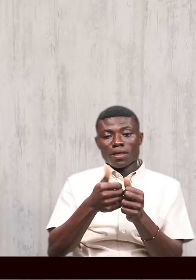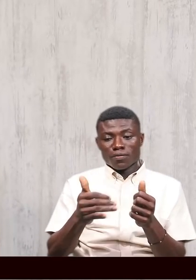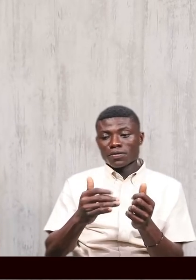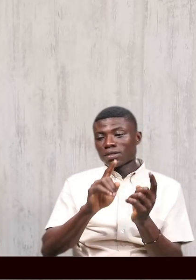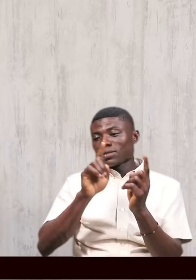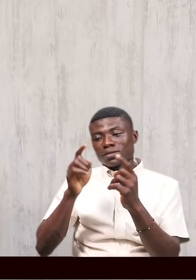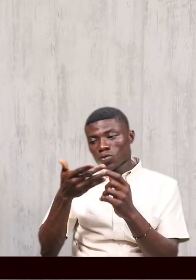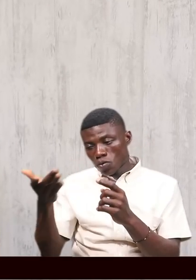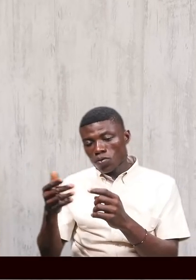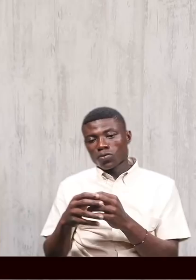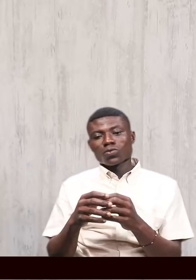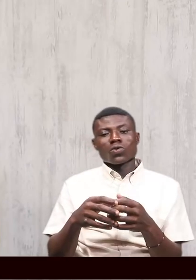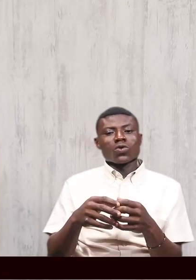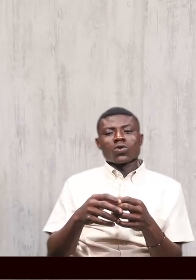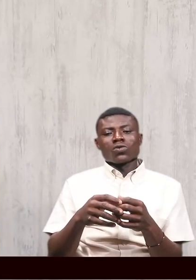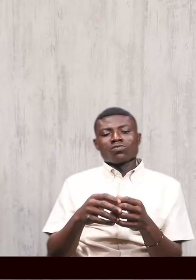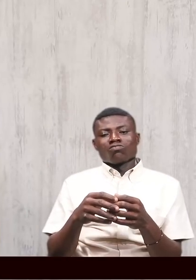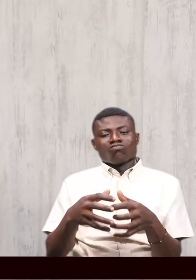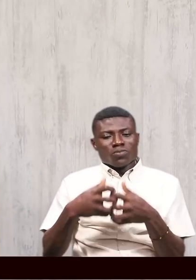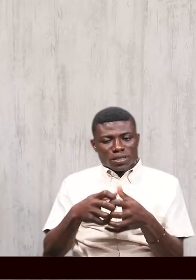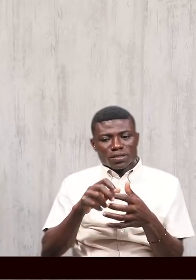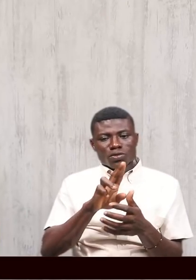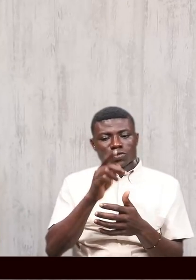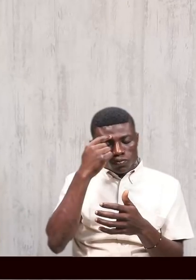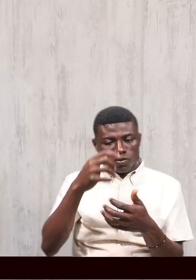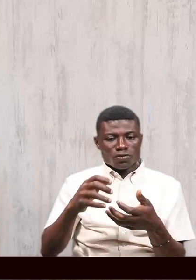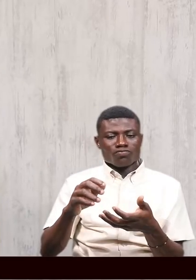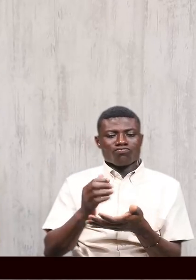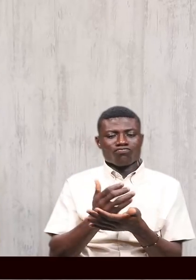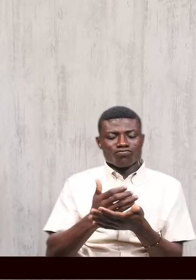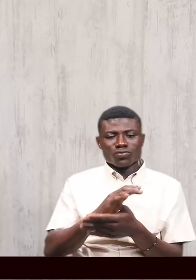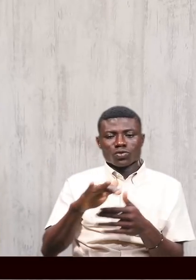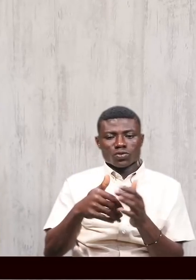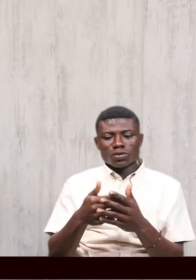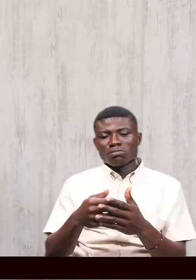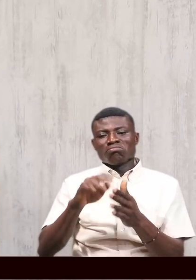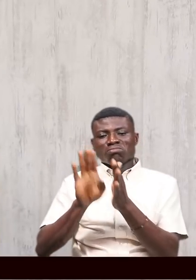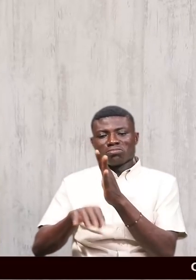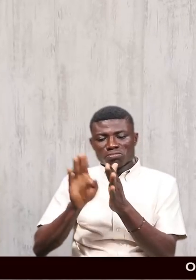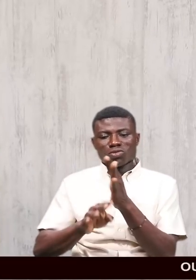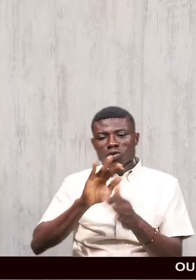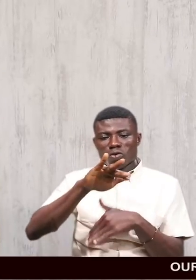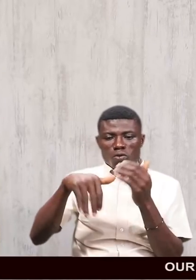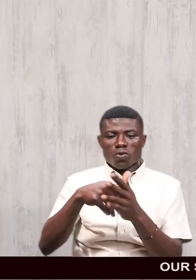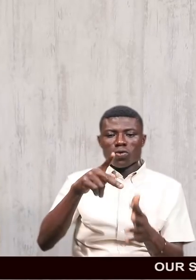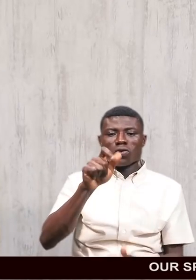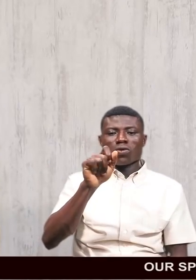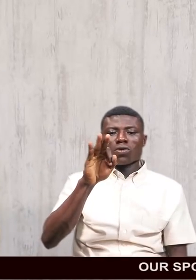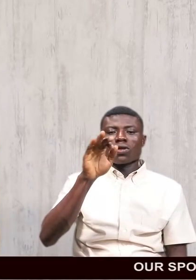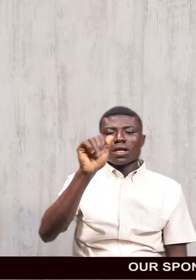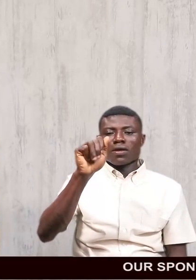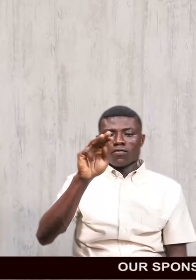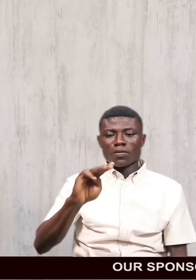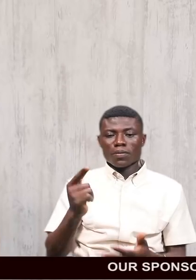conqua promo, no. Microwave, this is in near my pump, a de cheche, a jara, cope b. Our kafam